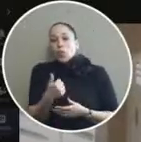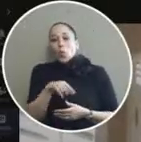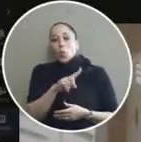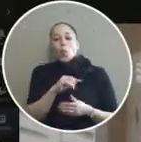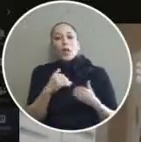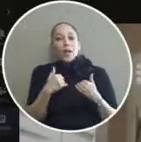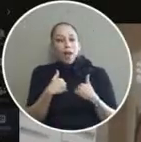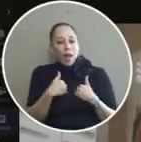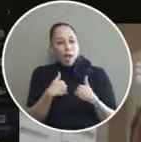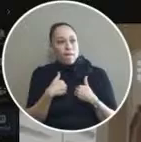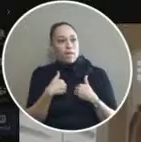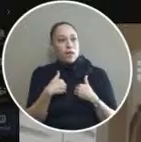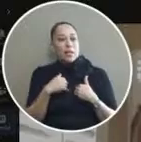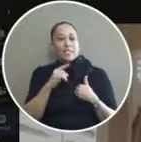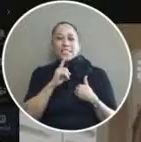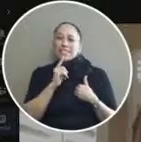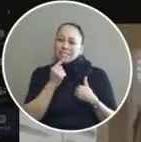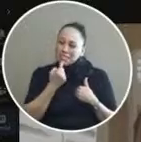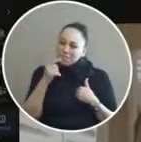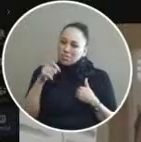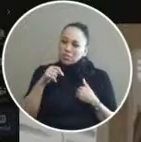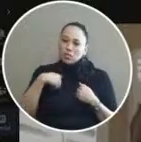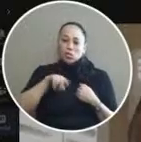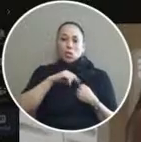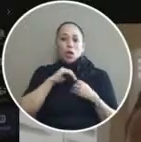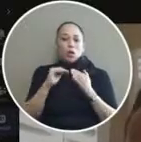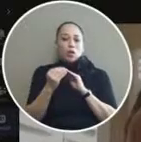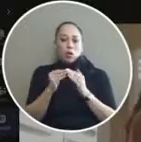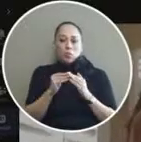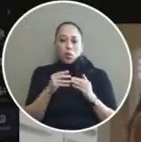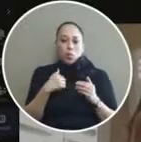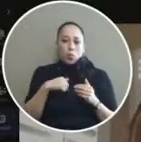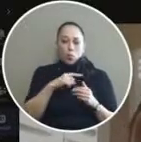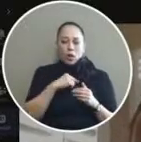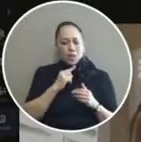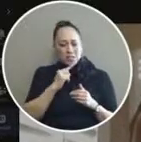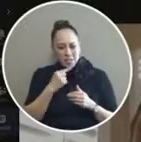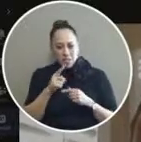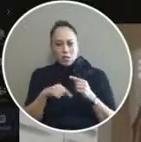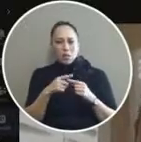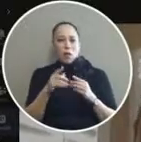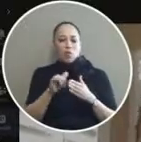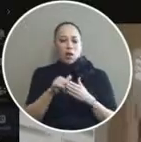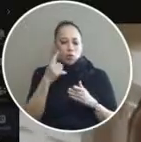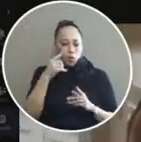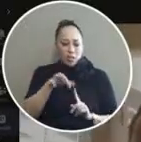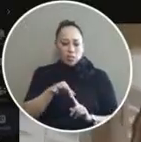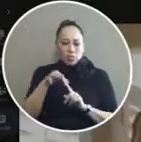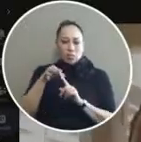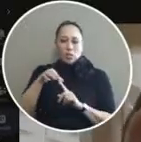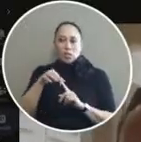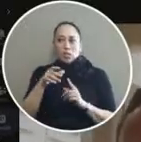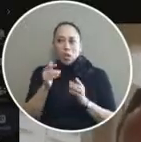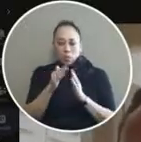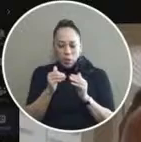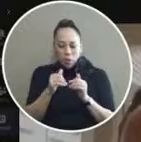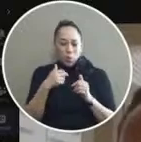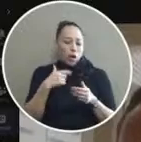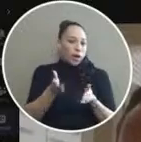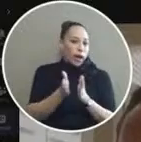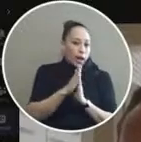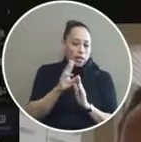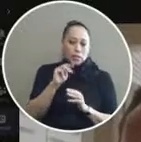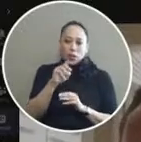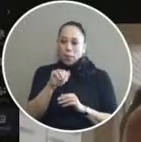have serious needs in our community, and we're very serious about it. If there's a need for a special meeting, we will ask the mayor, we'll ask